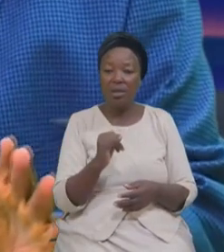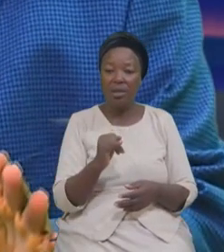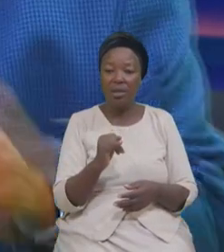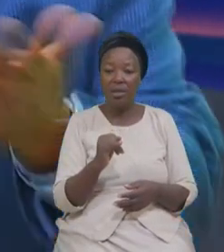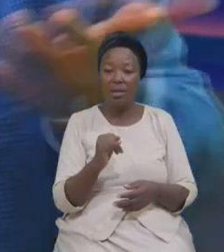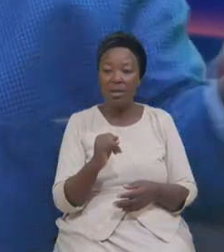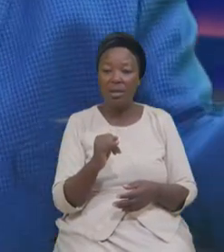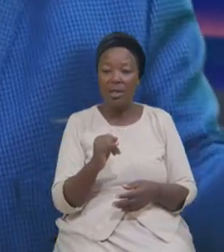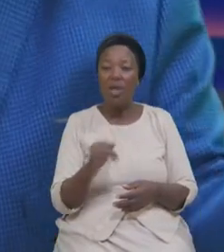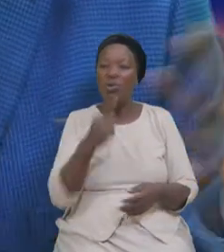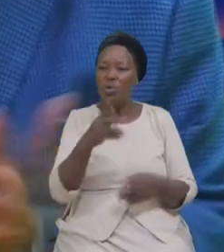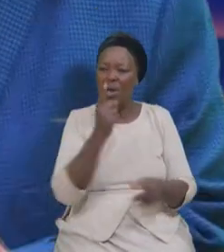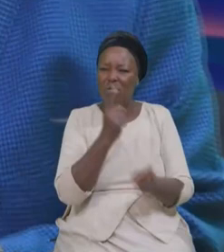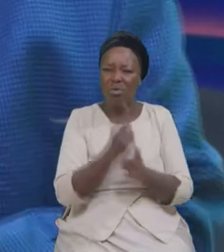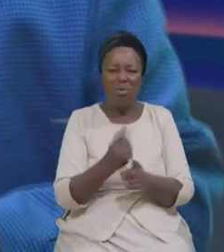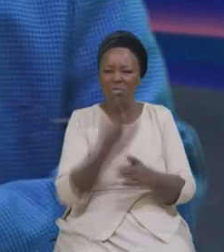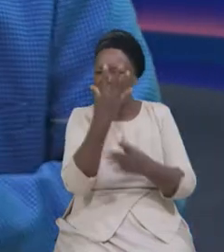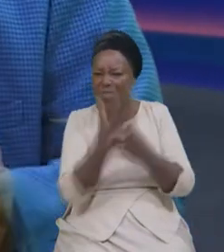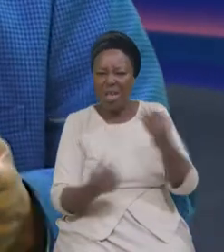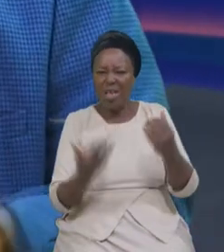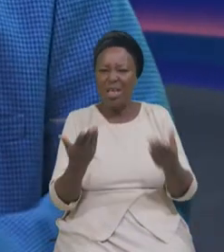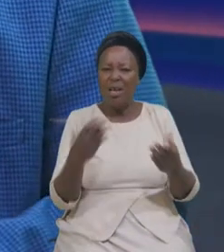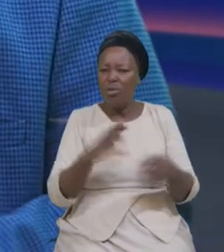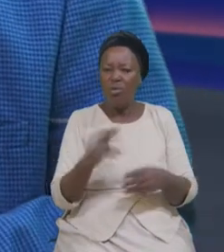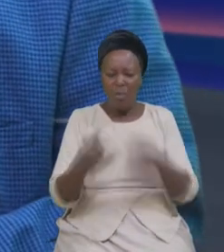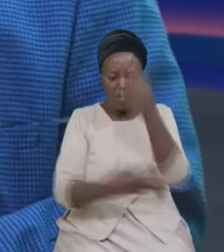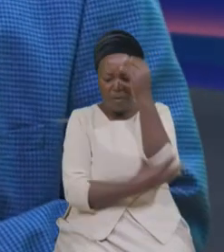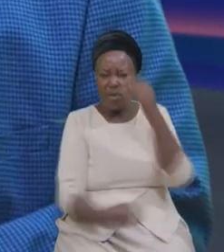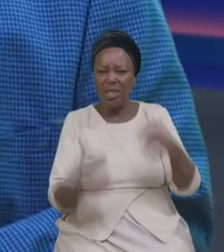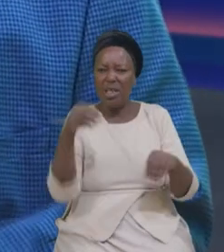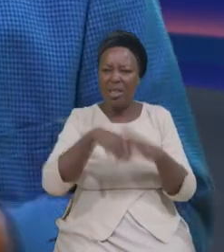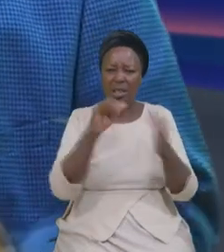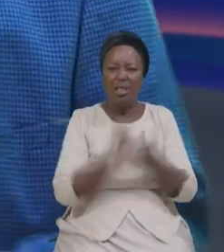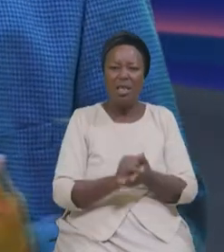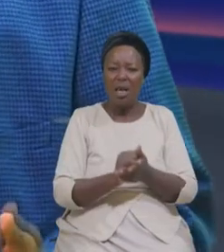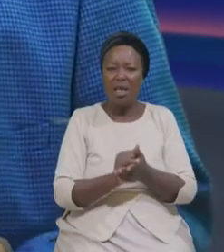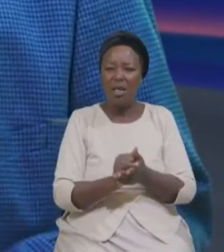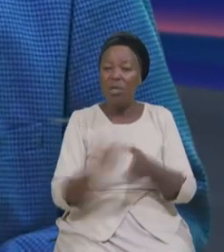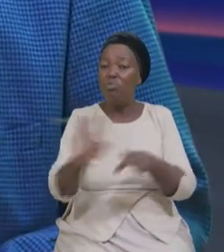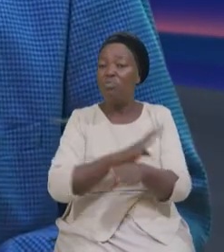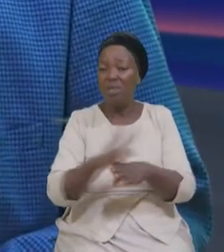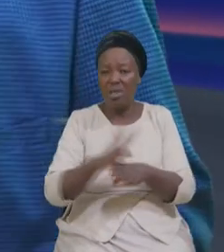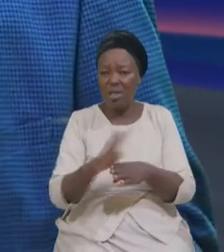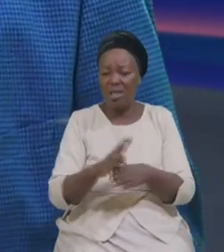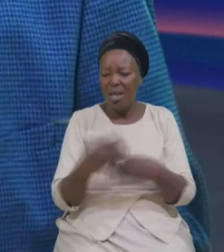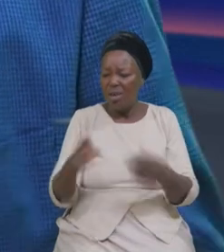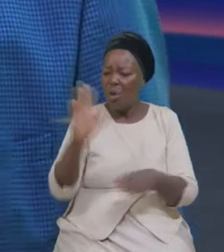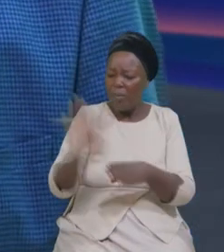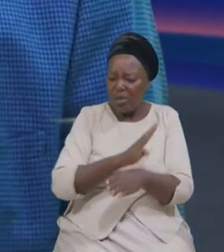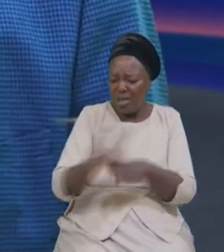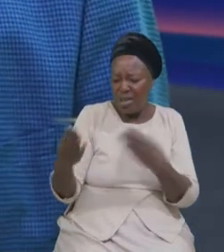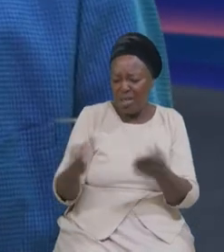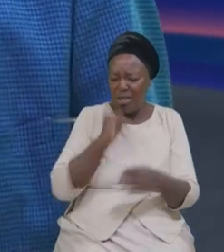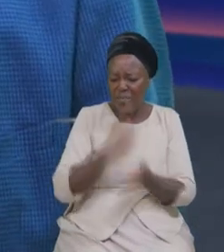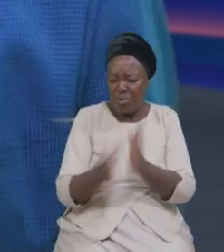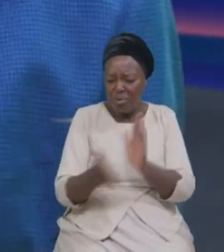We're broken. We're almost torn to pieces, and with continual sorrow. In the night we cannot sleep. In the day we